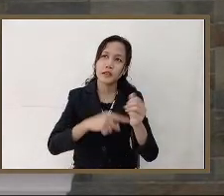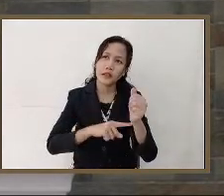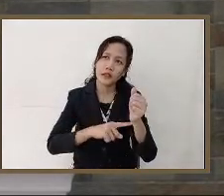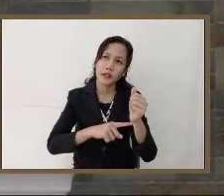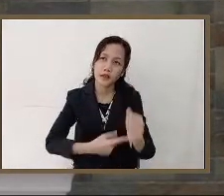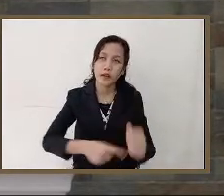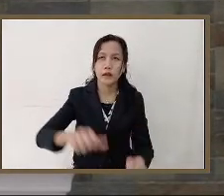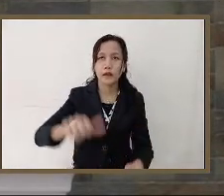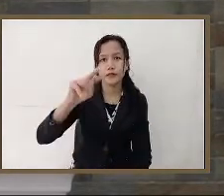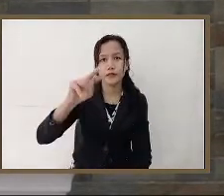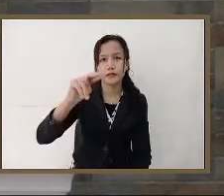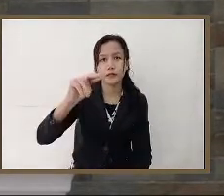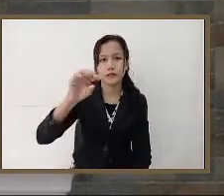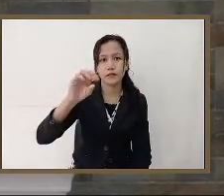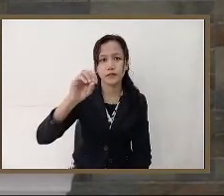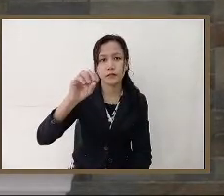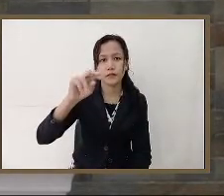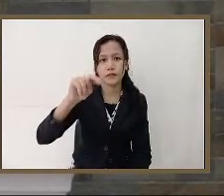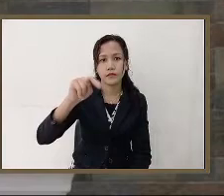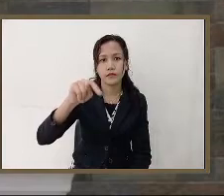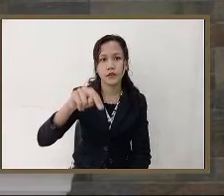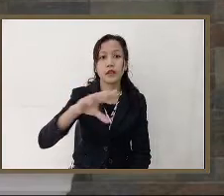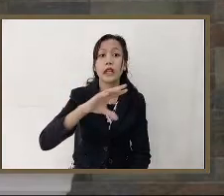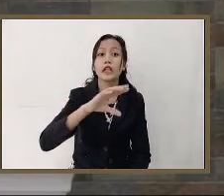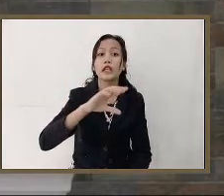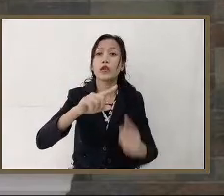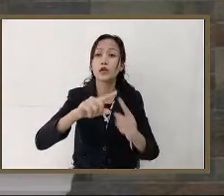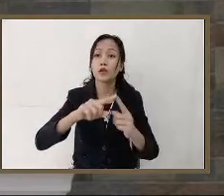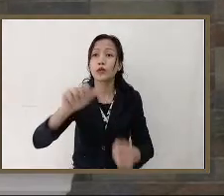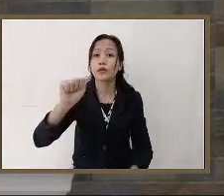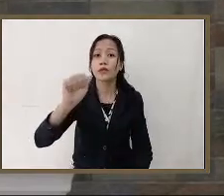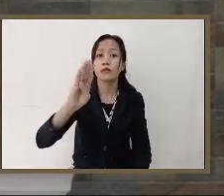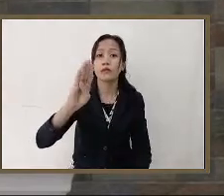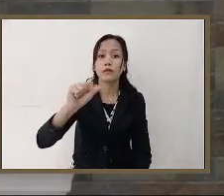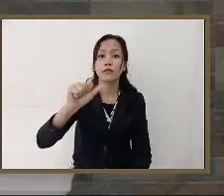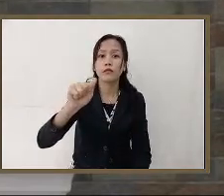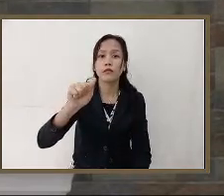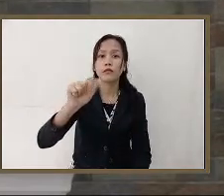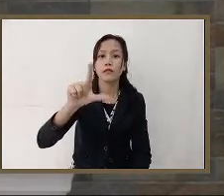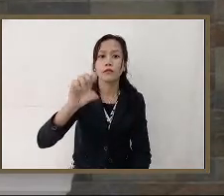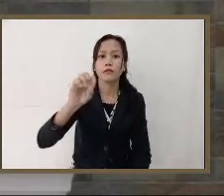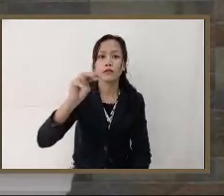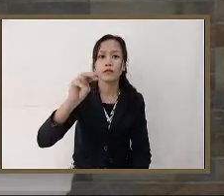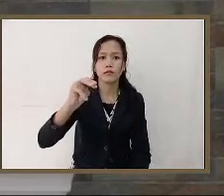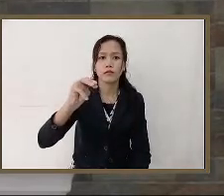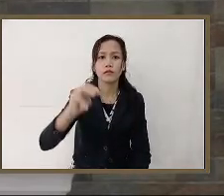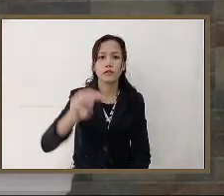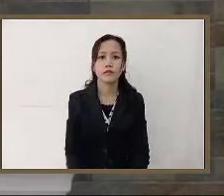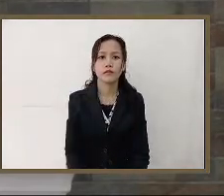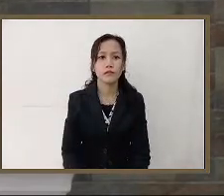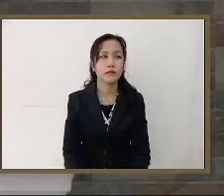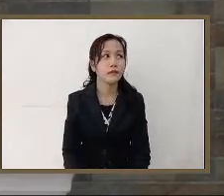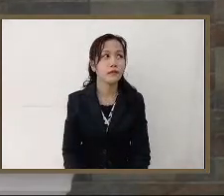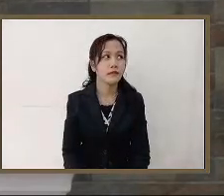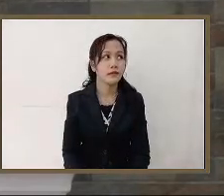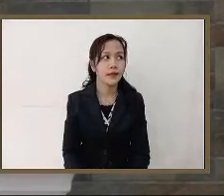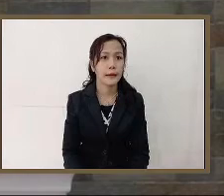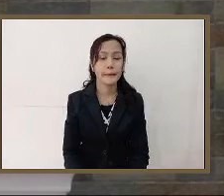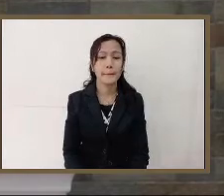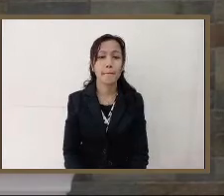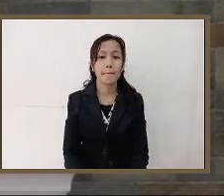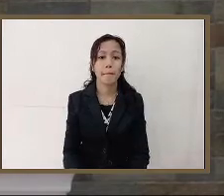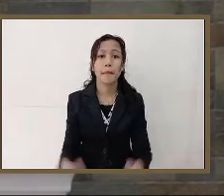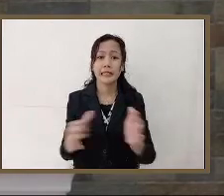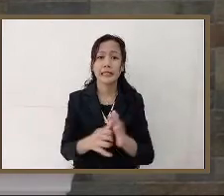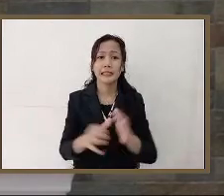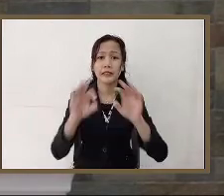kay Absalom's revolt. Okay? Amnon to Absalom's revolt. Yan po yung family